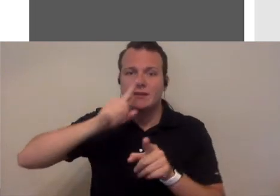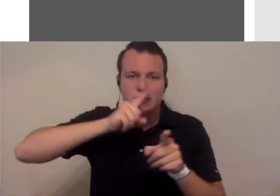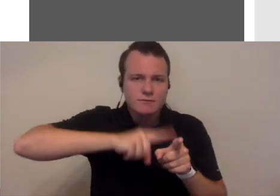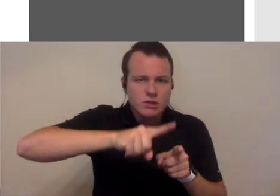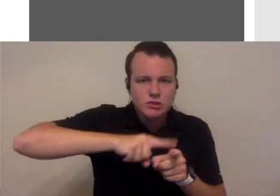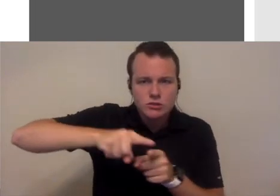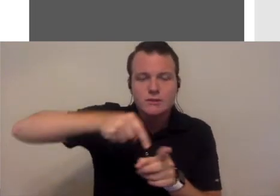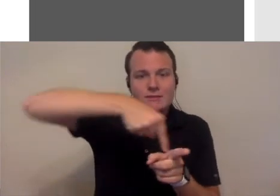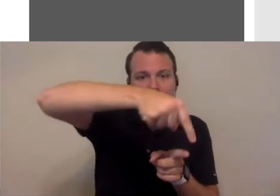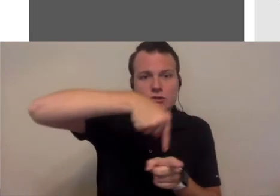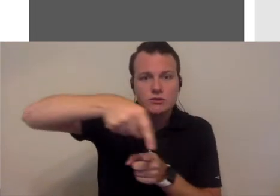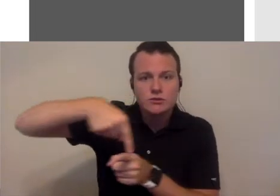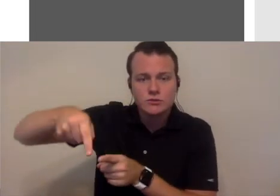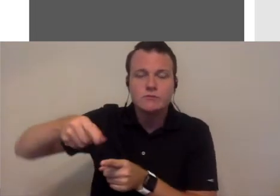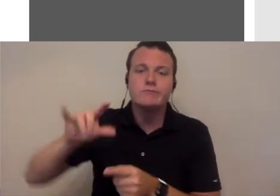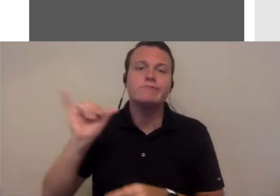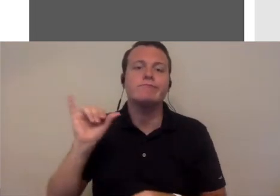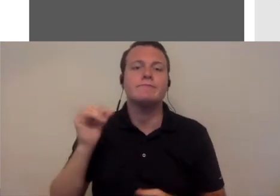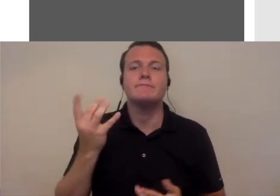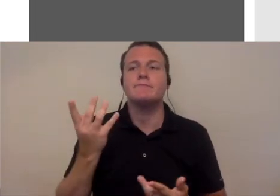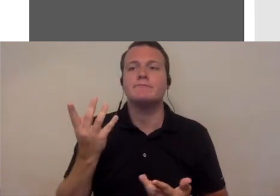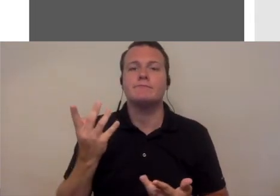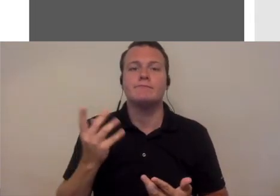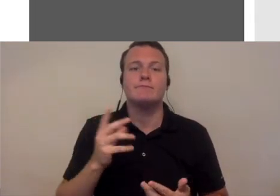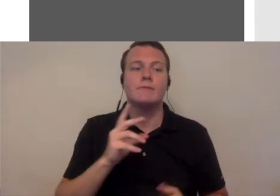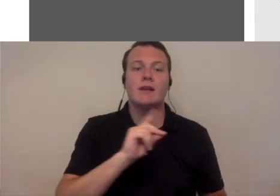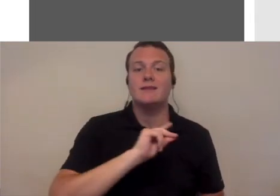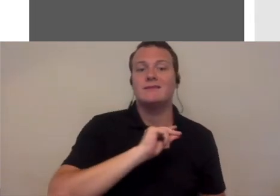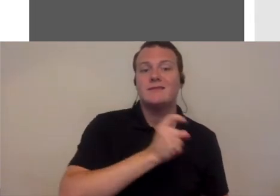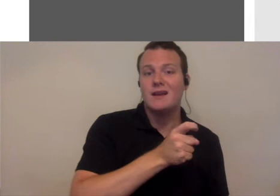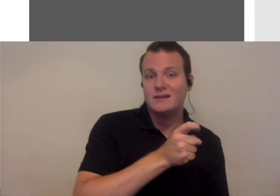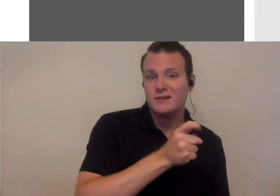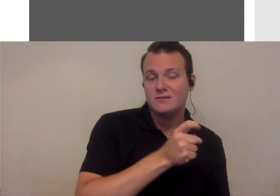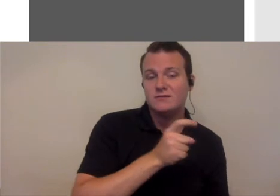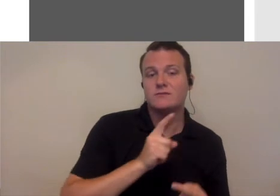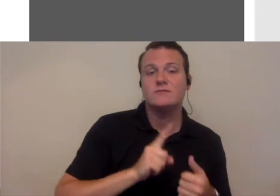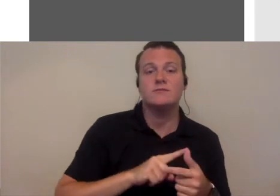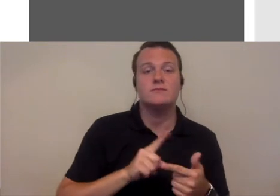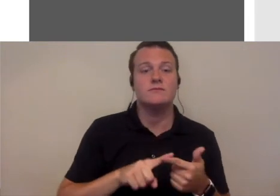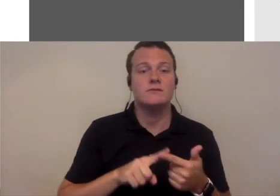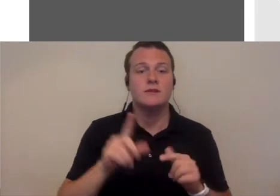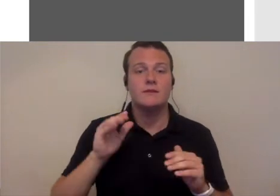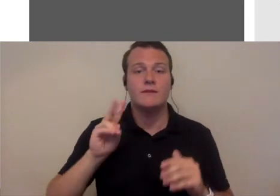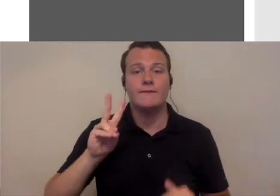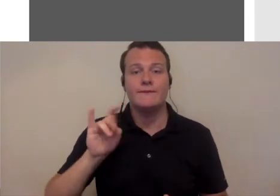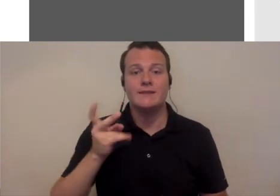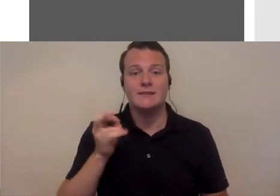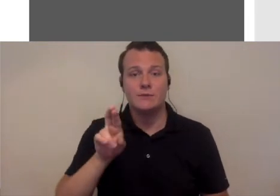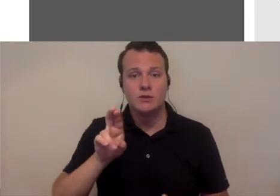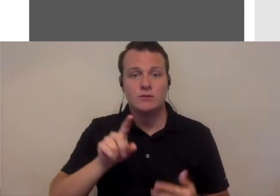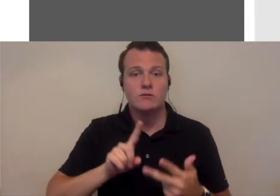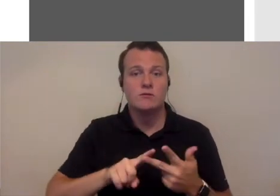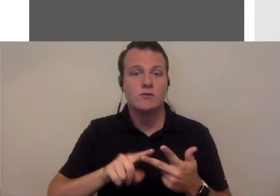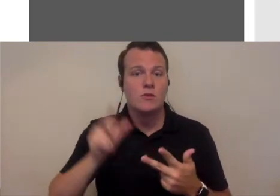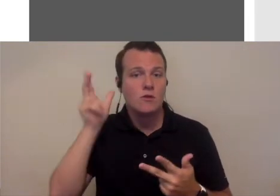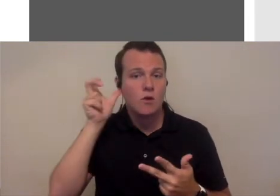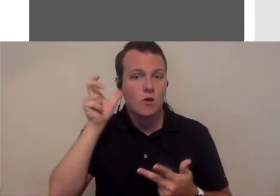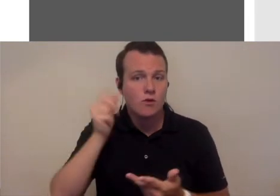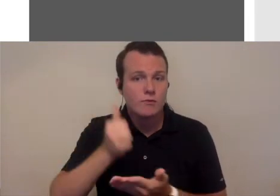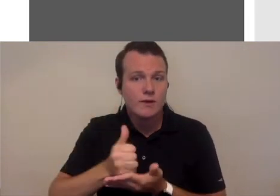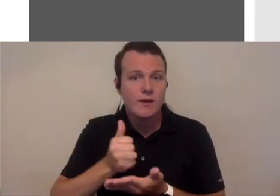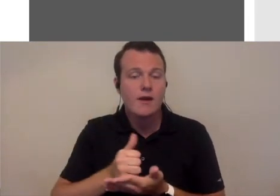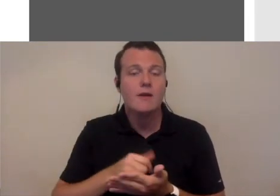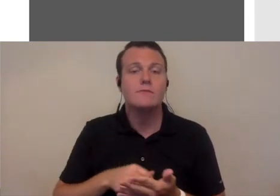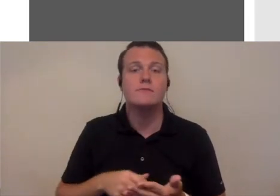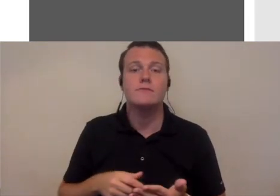if you're doing not only diagnostic testing, but you're doing vestibular testing, you're doing oral rehab, those are